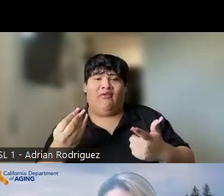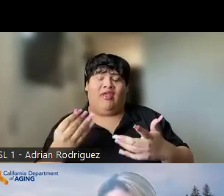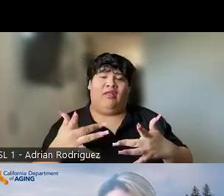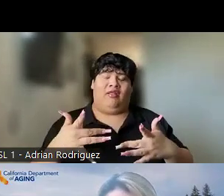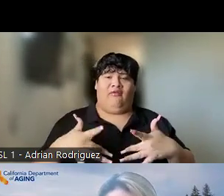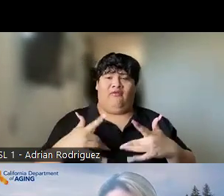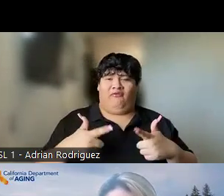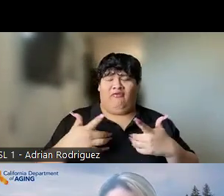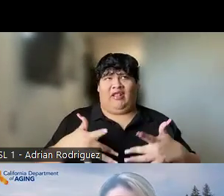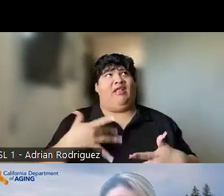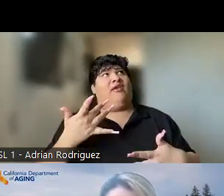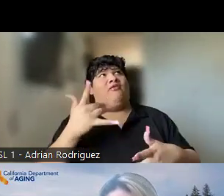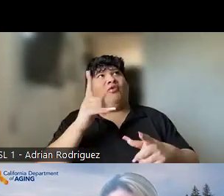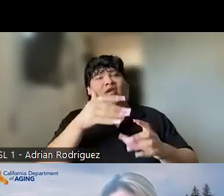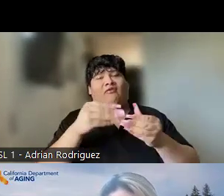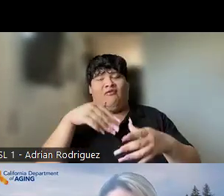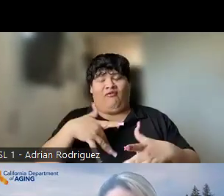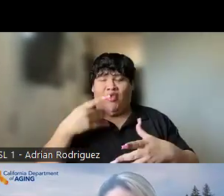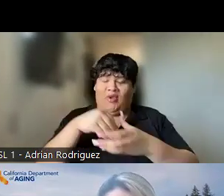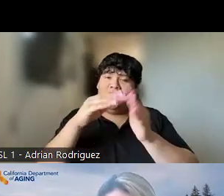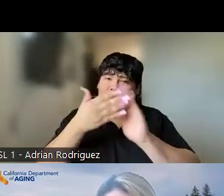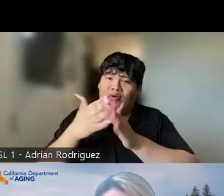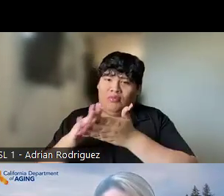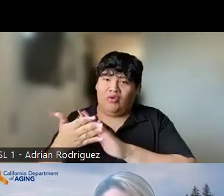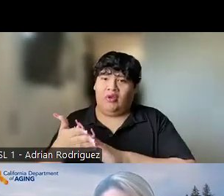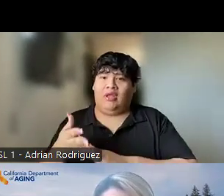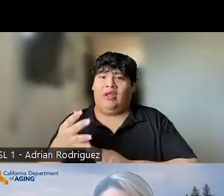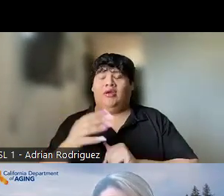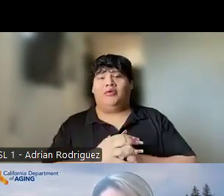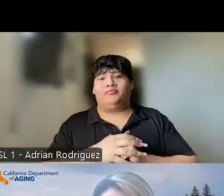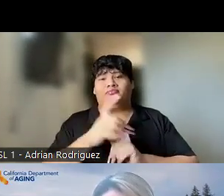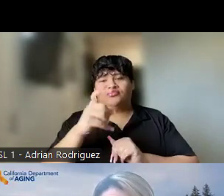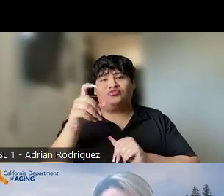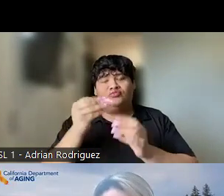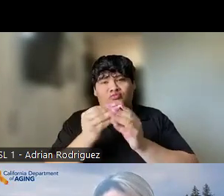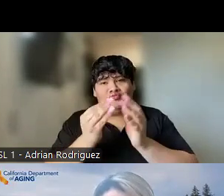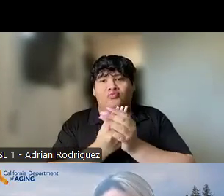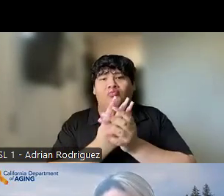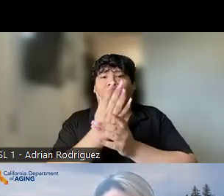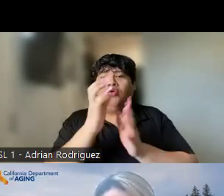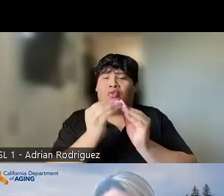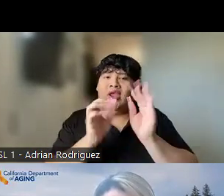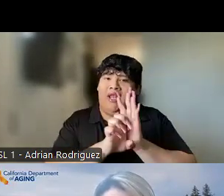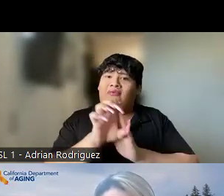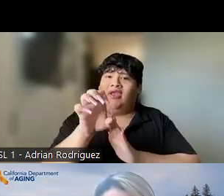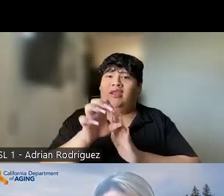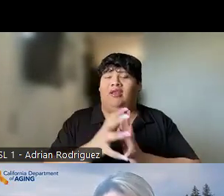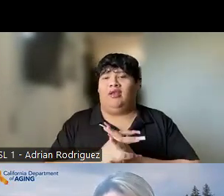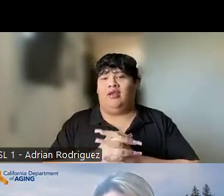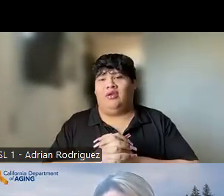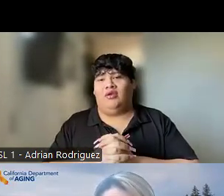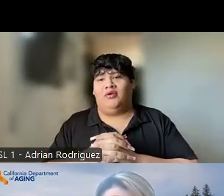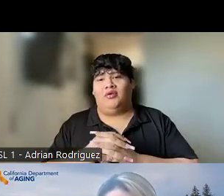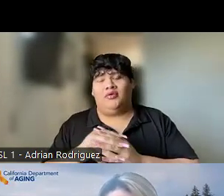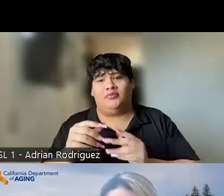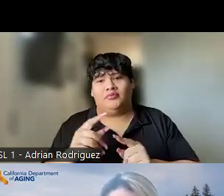and in the community. In fact, this issue continues to be elevated by our Age and Disability Lived Experience Advisory